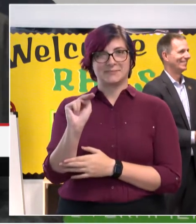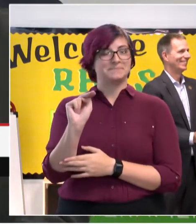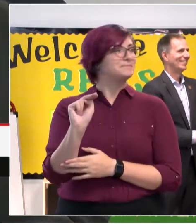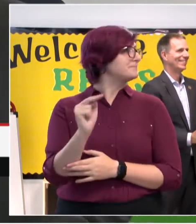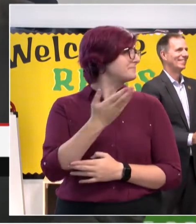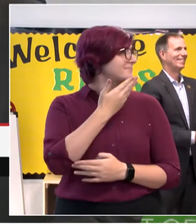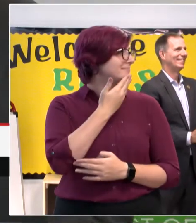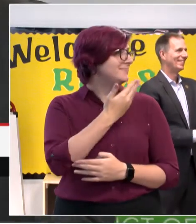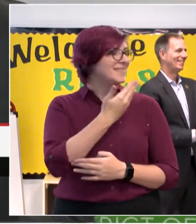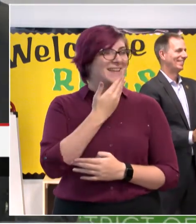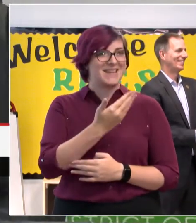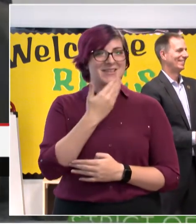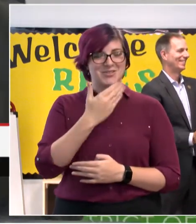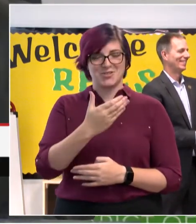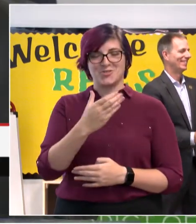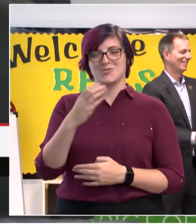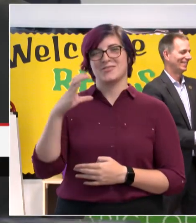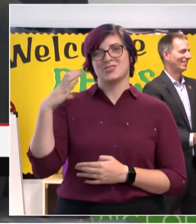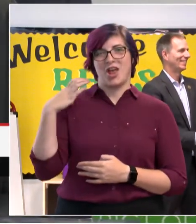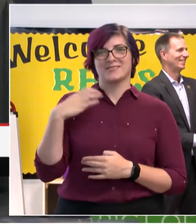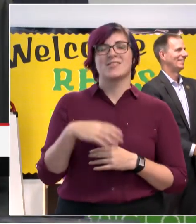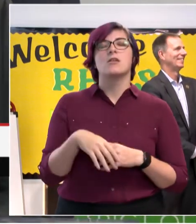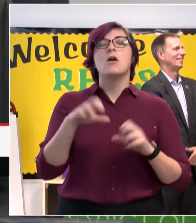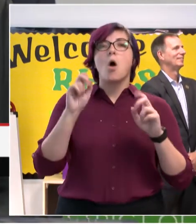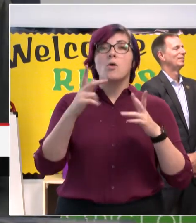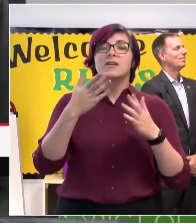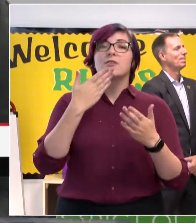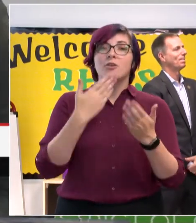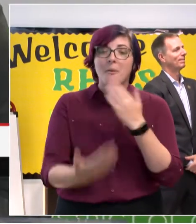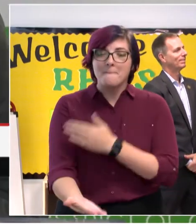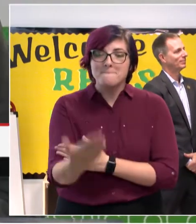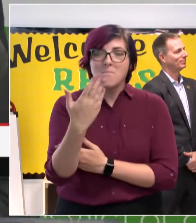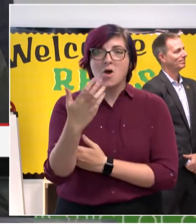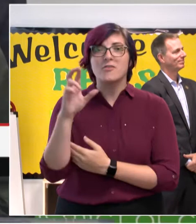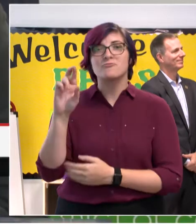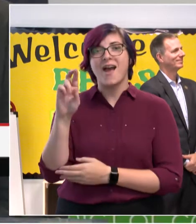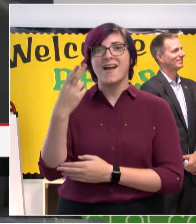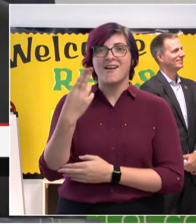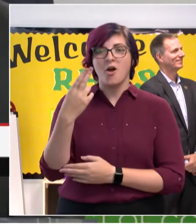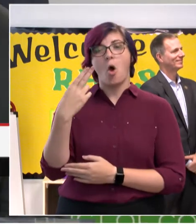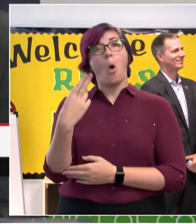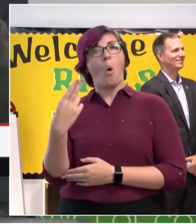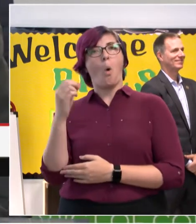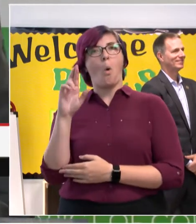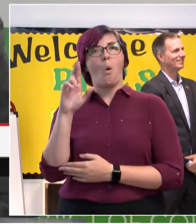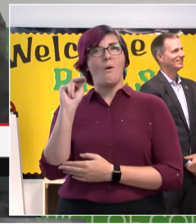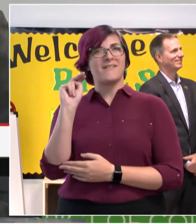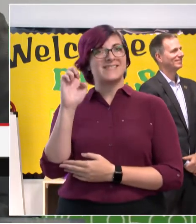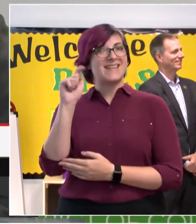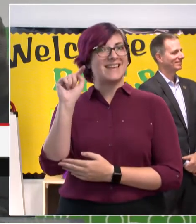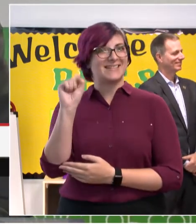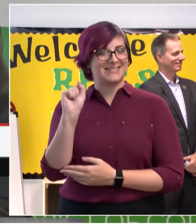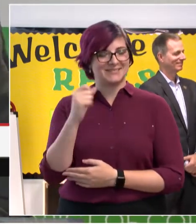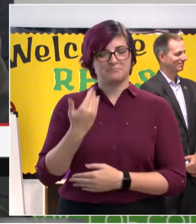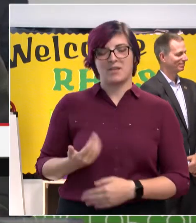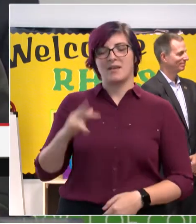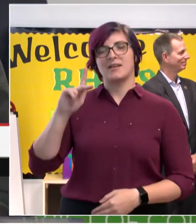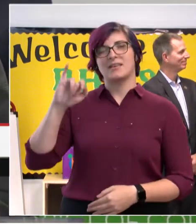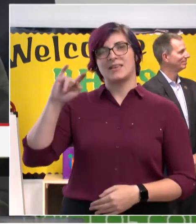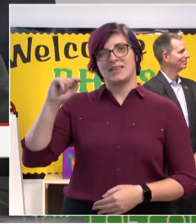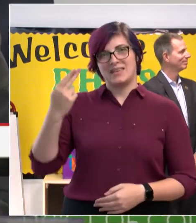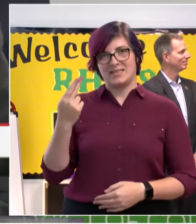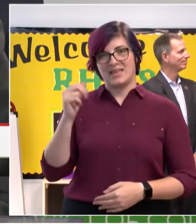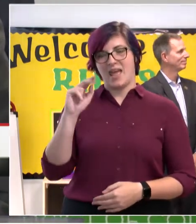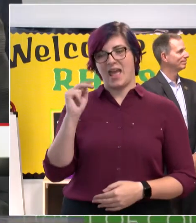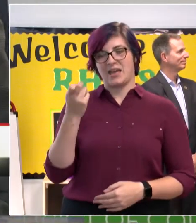Thank you, Chancellor. And good morning, Randle Highlands Hornets. I am Keith Anderson, Director of the